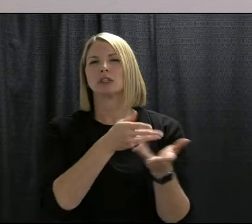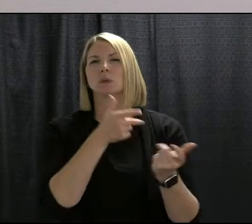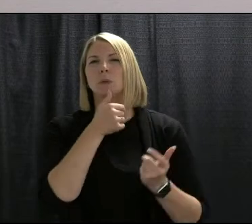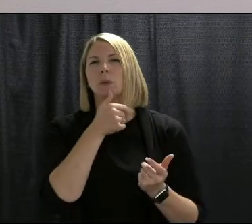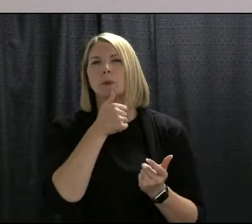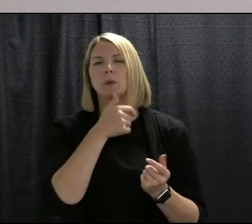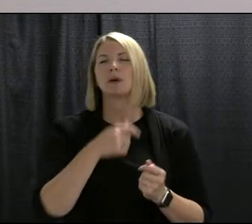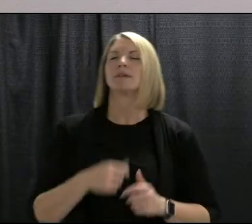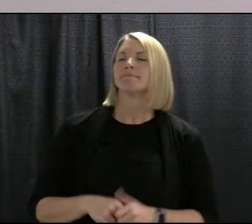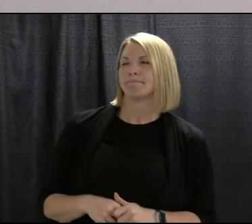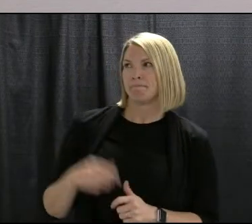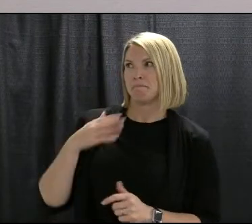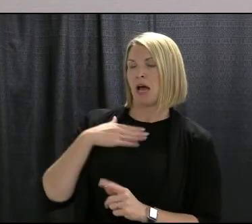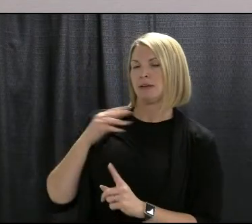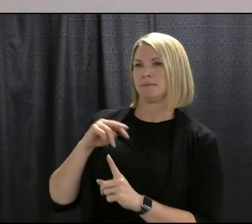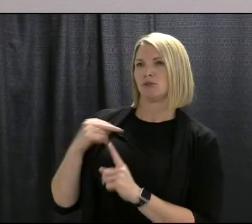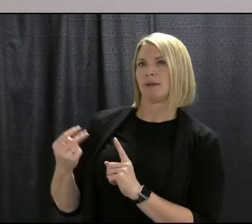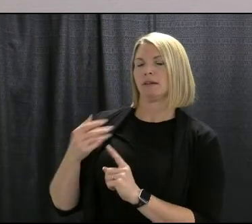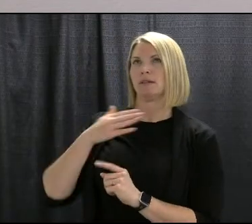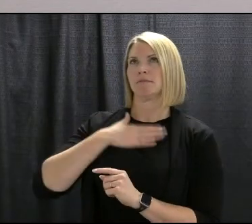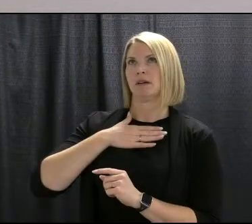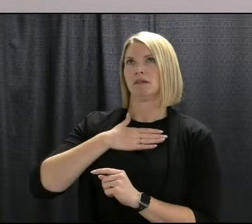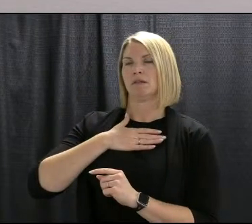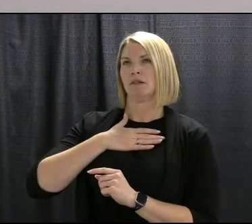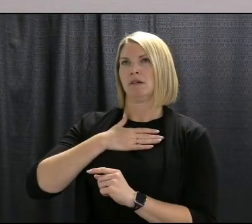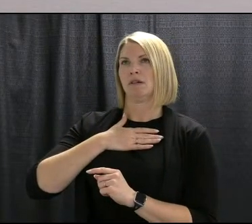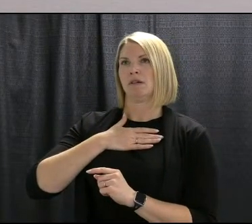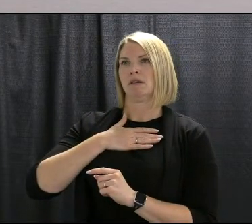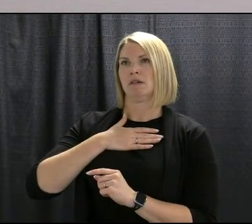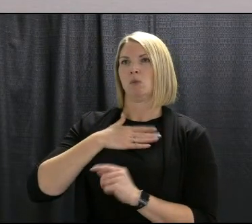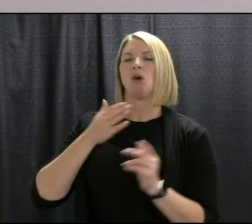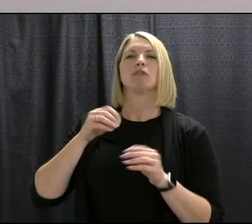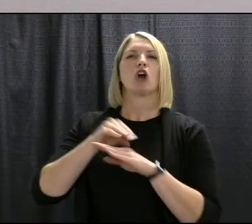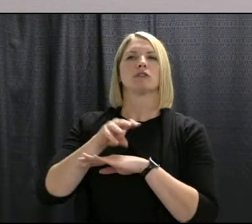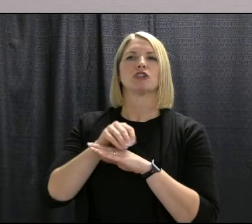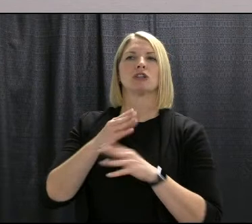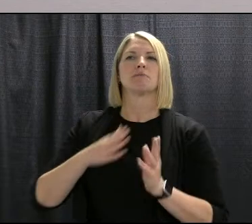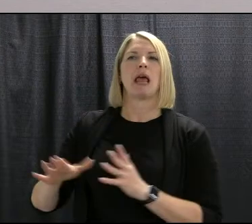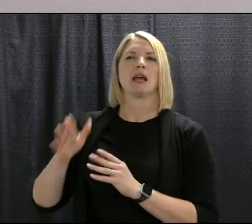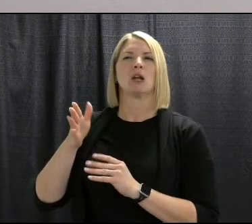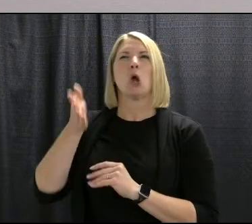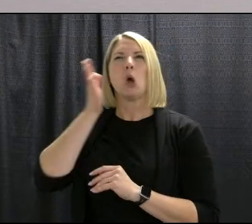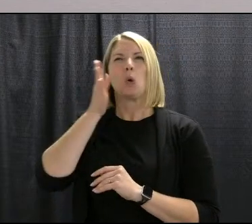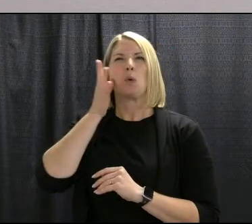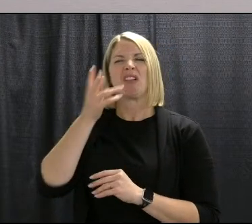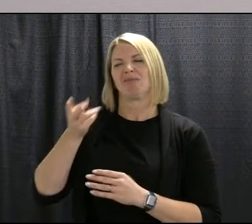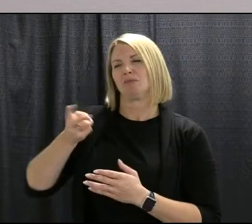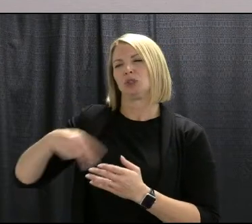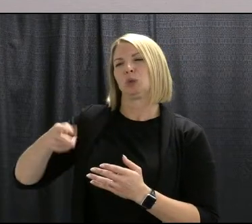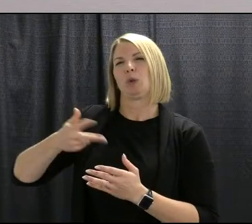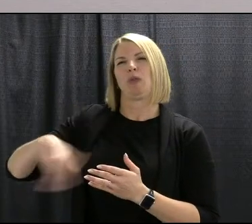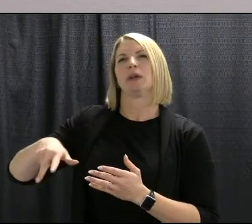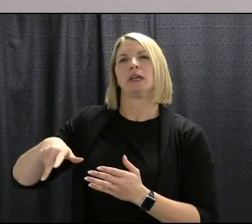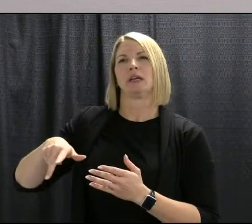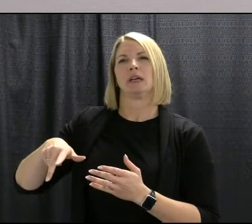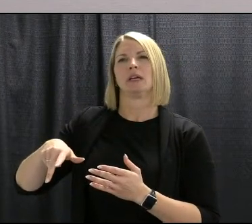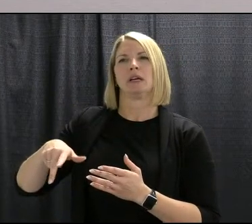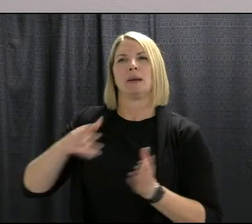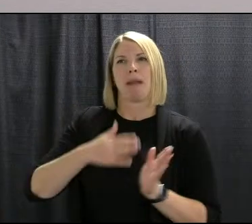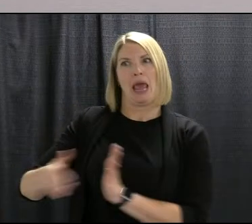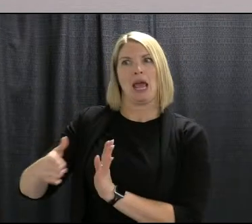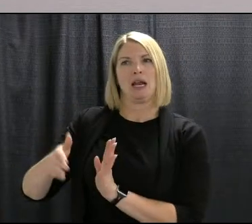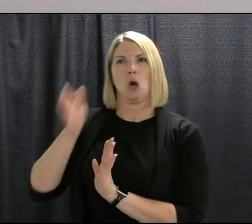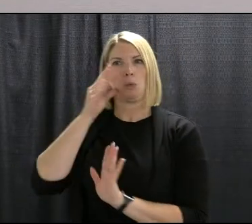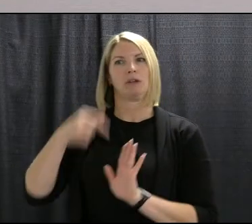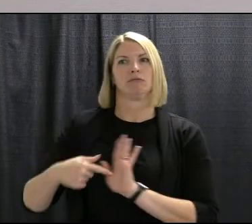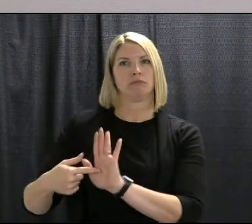from my perspective, the consultation plan will be released in the next next number of weeks, and that'll include a